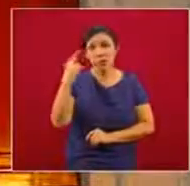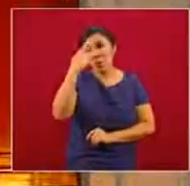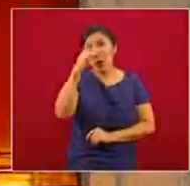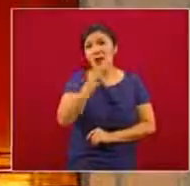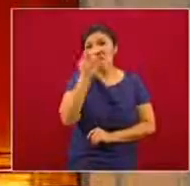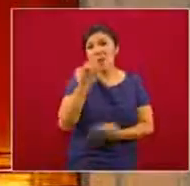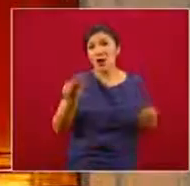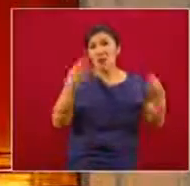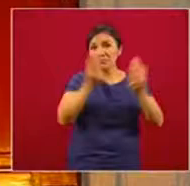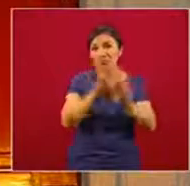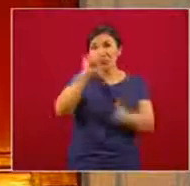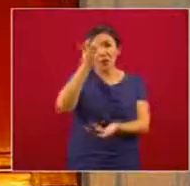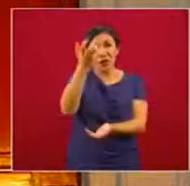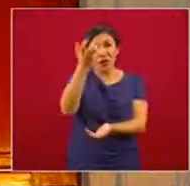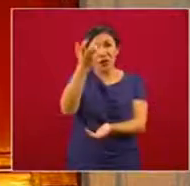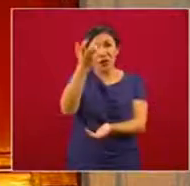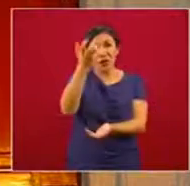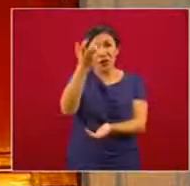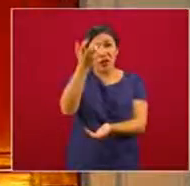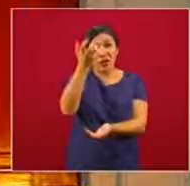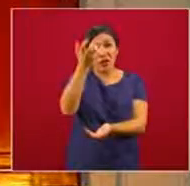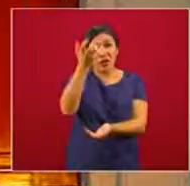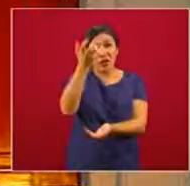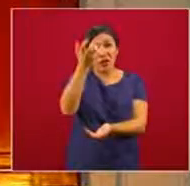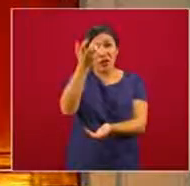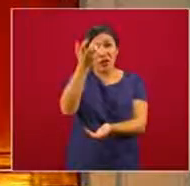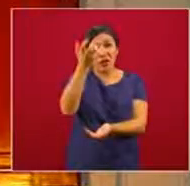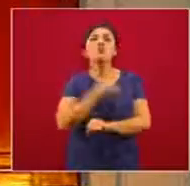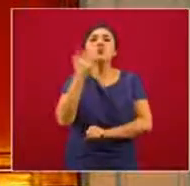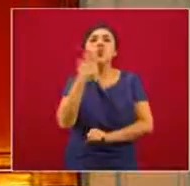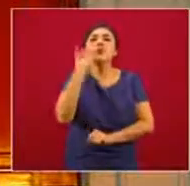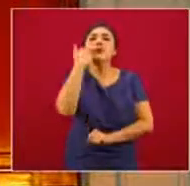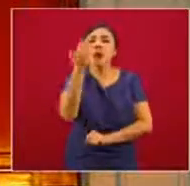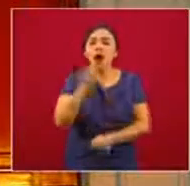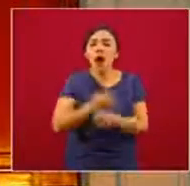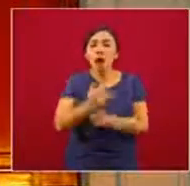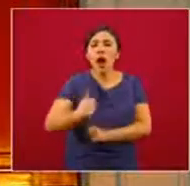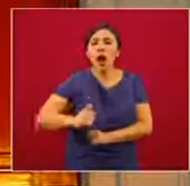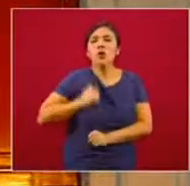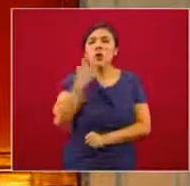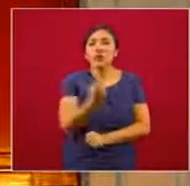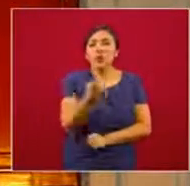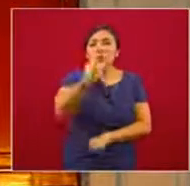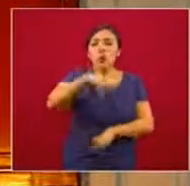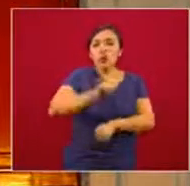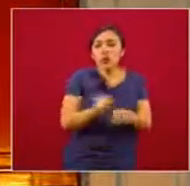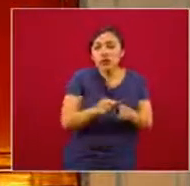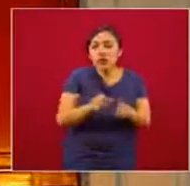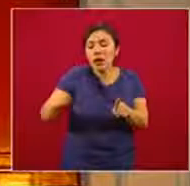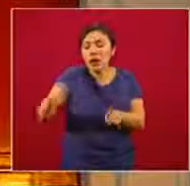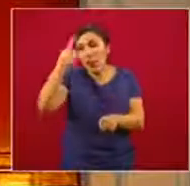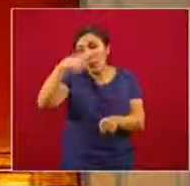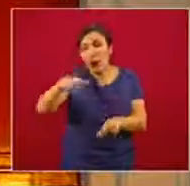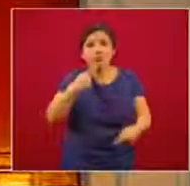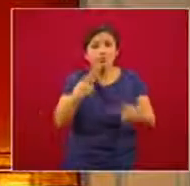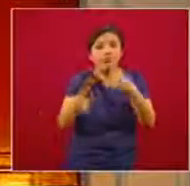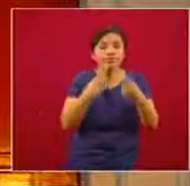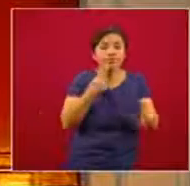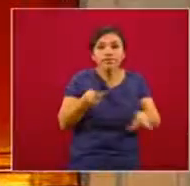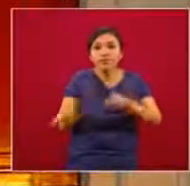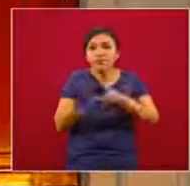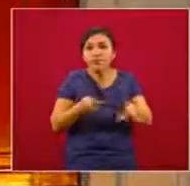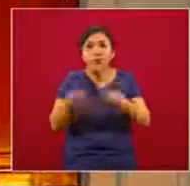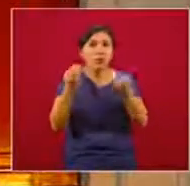to leave a school on March the 23rd was precisely because we wanted to of